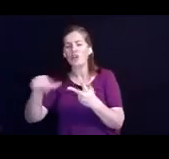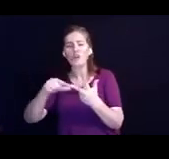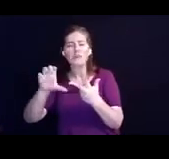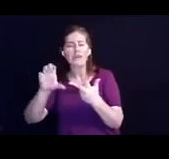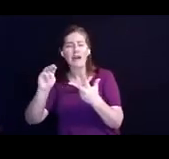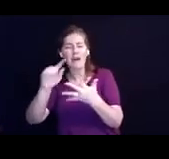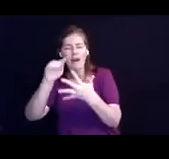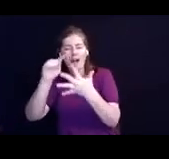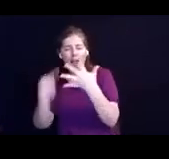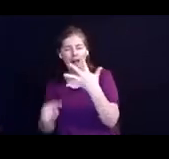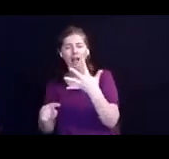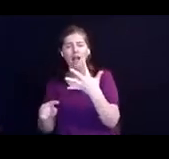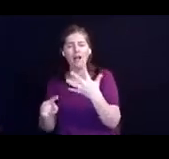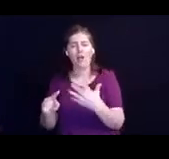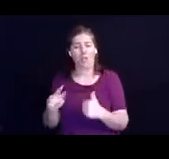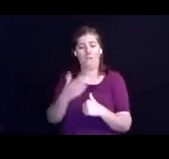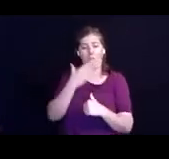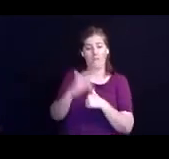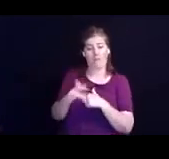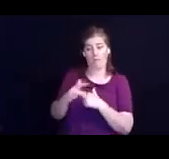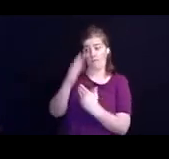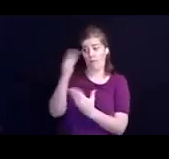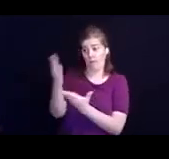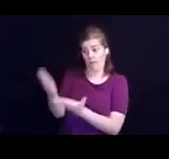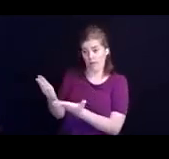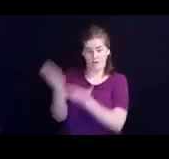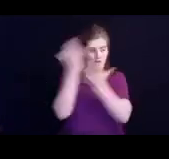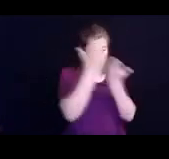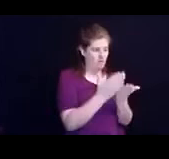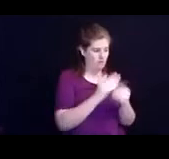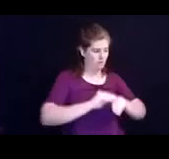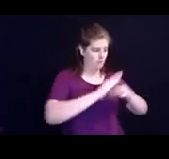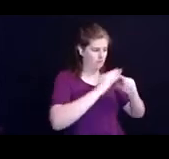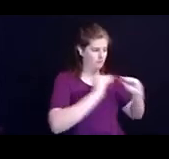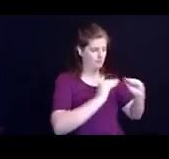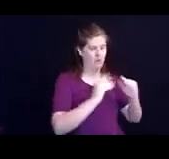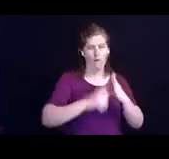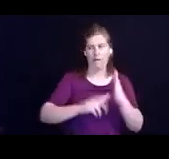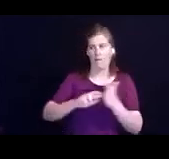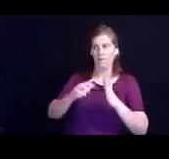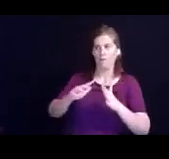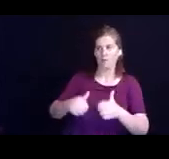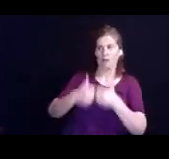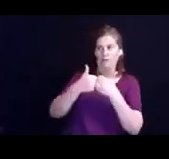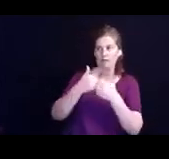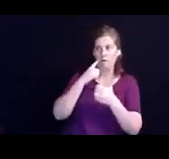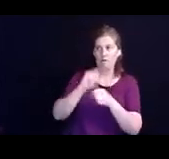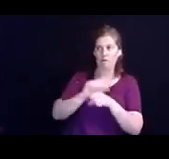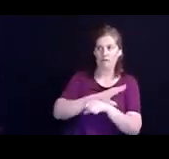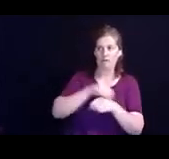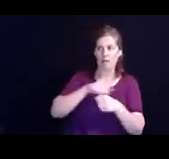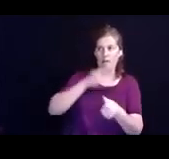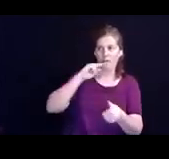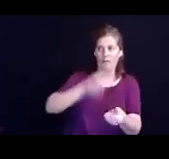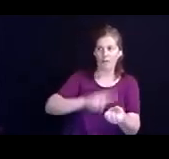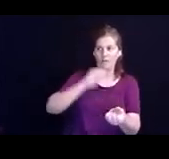Will bring the best available information on what it takes to take on the challenge of COVID-19 to you. And we'll also